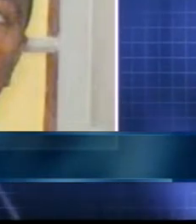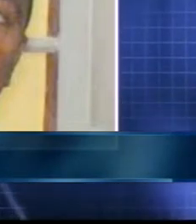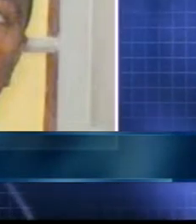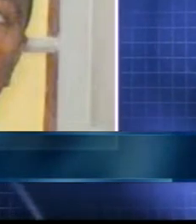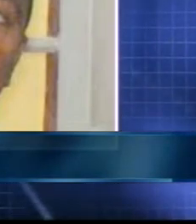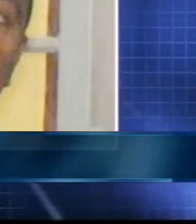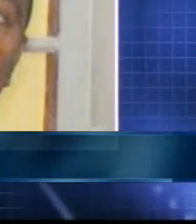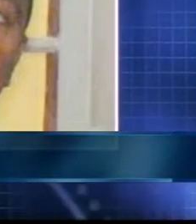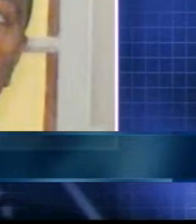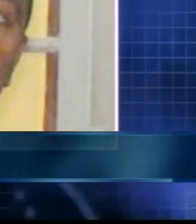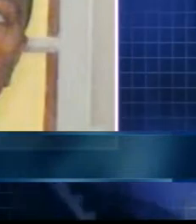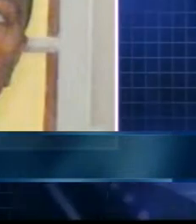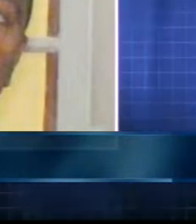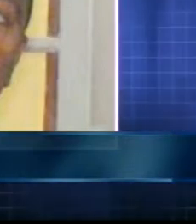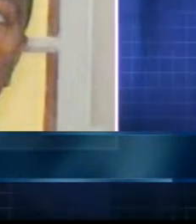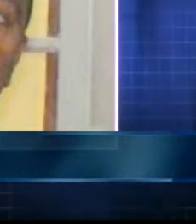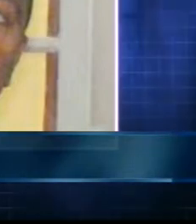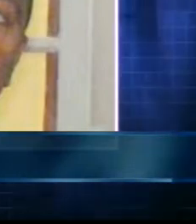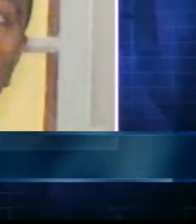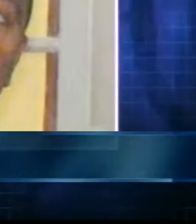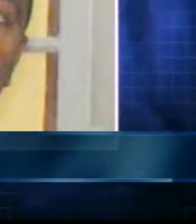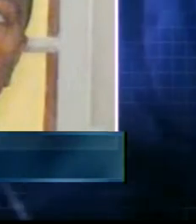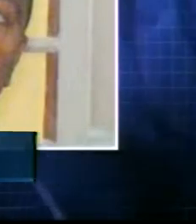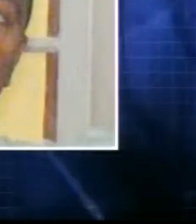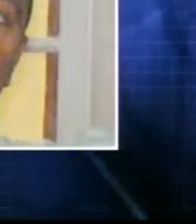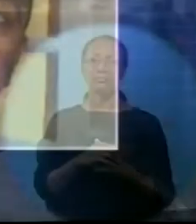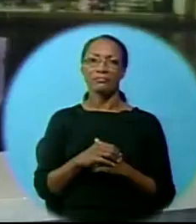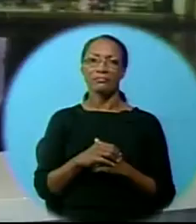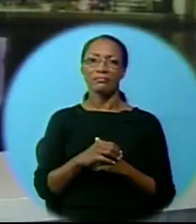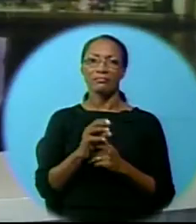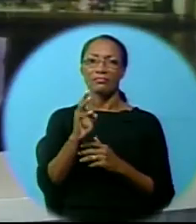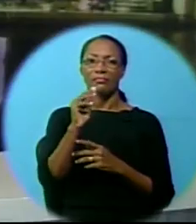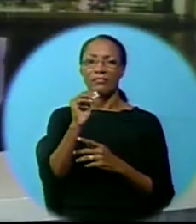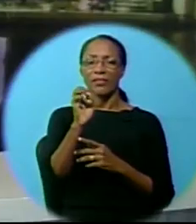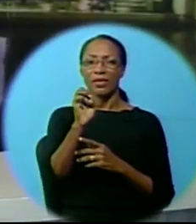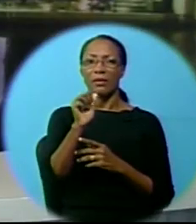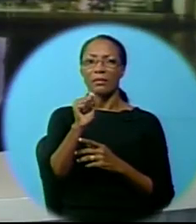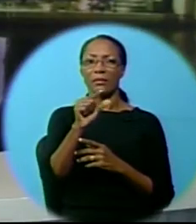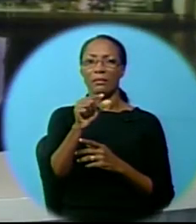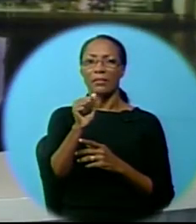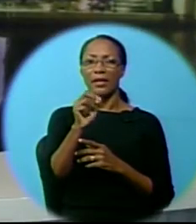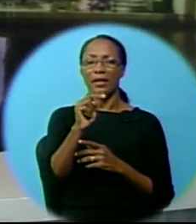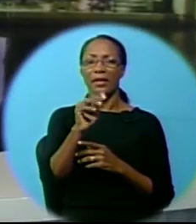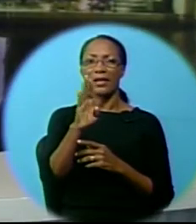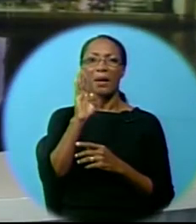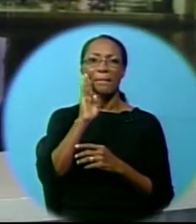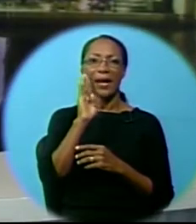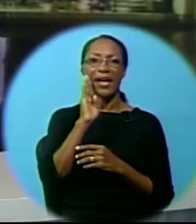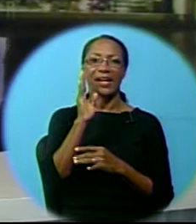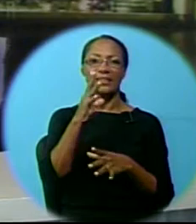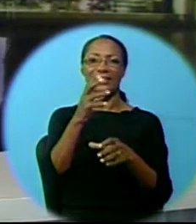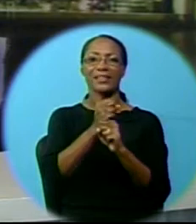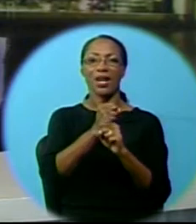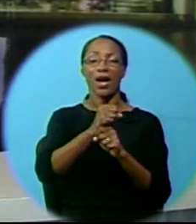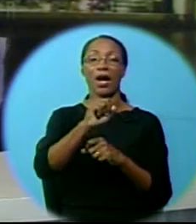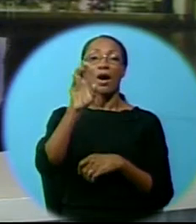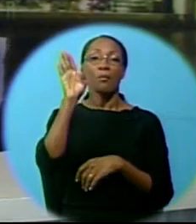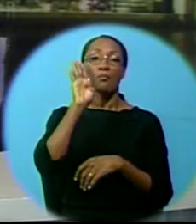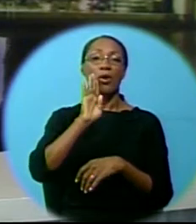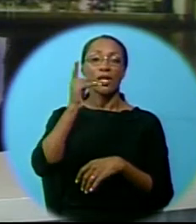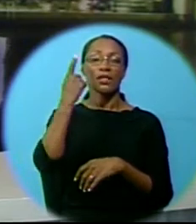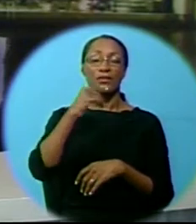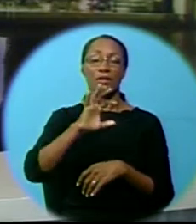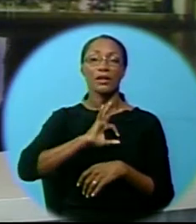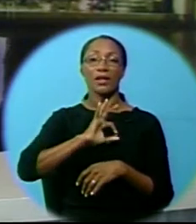them who are not even in their national teams in the regional tournament. Wow. Megan Best captured bronze for Barbados at